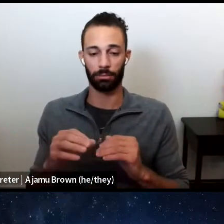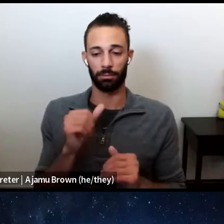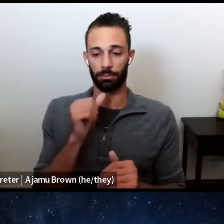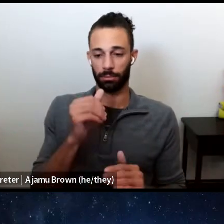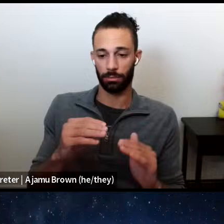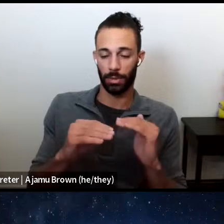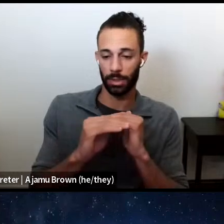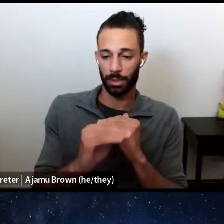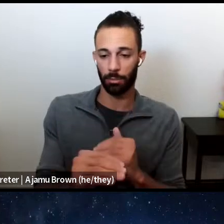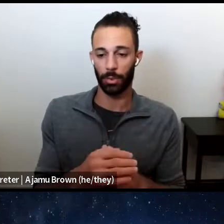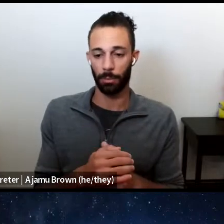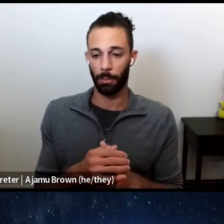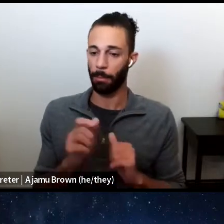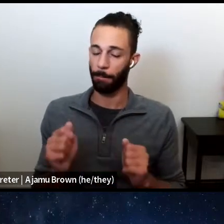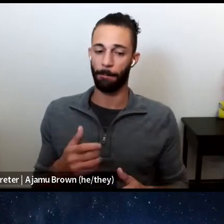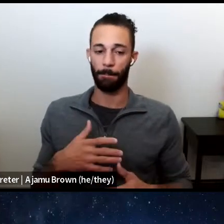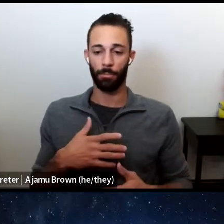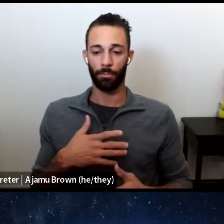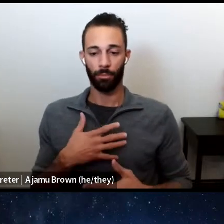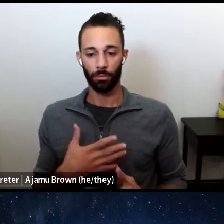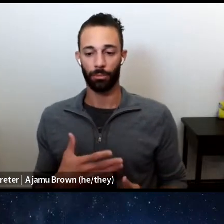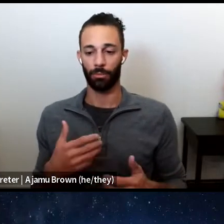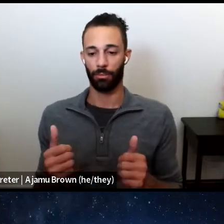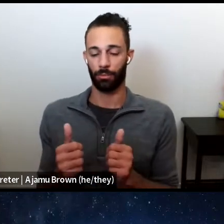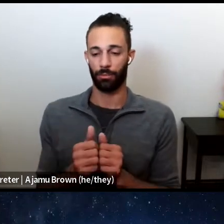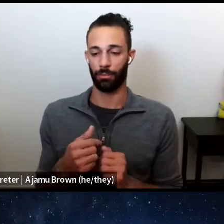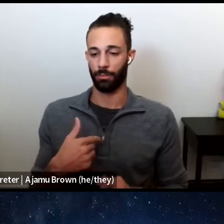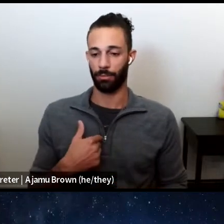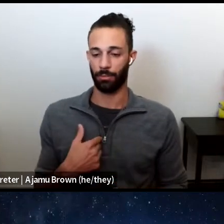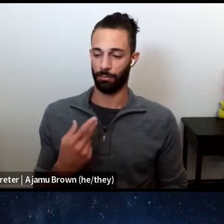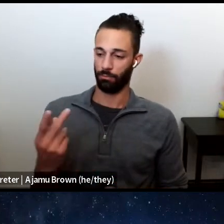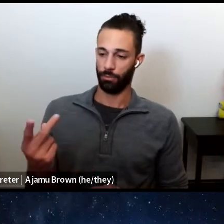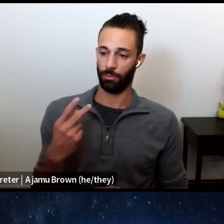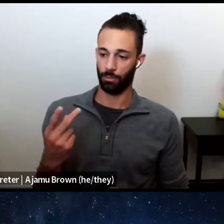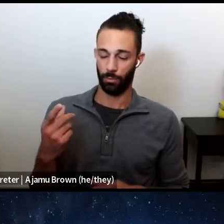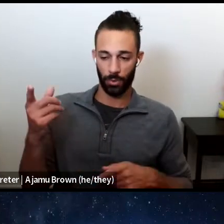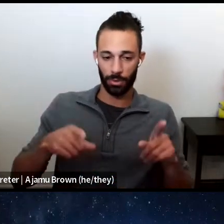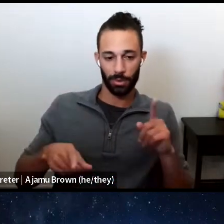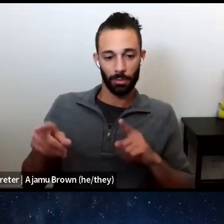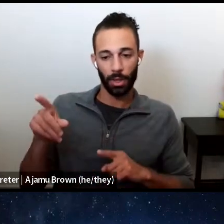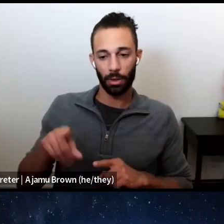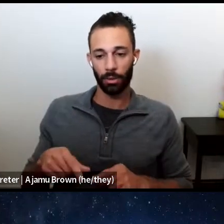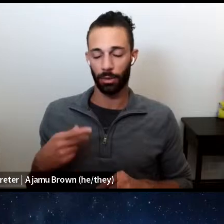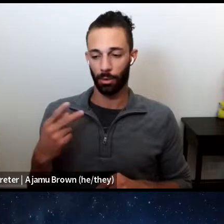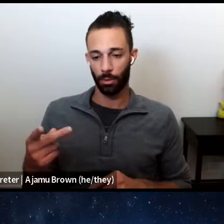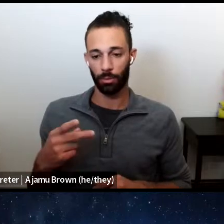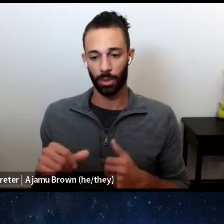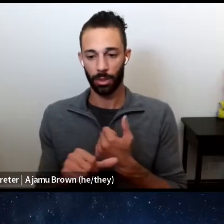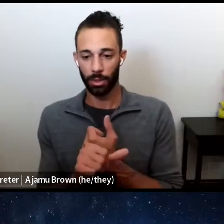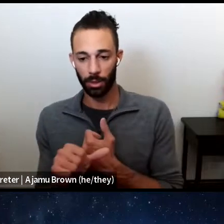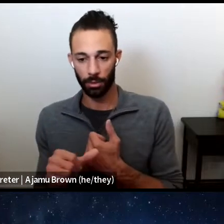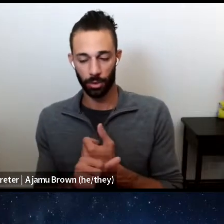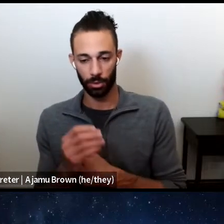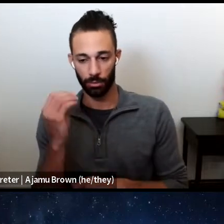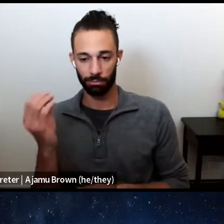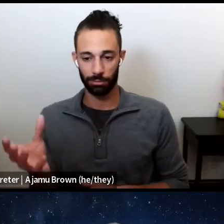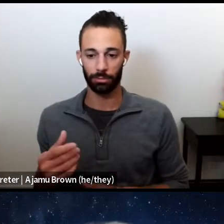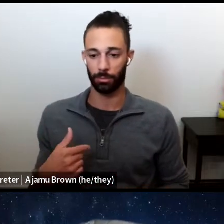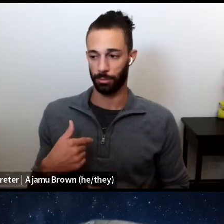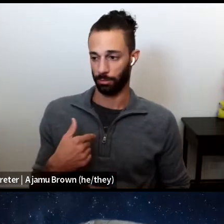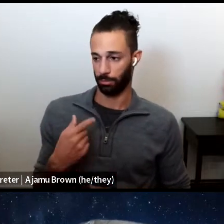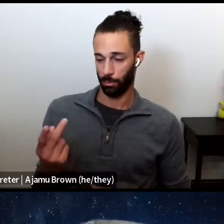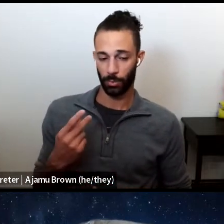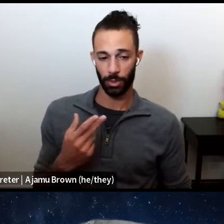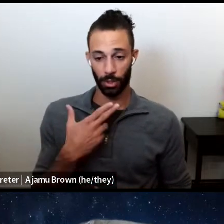Can you just breathe with me? We're conspiring. We're dangerous, dog. We're cute